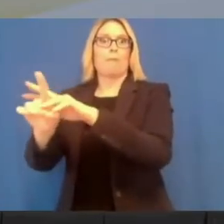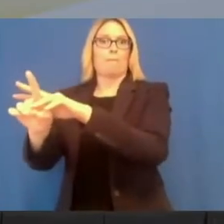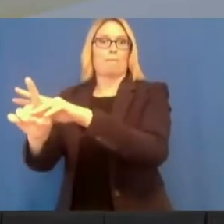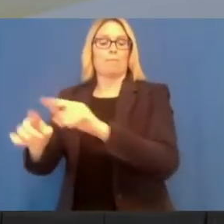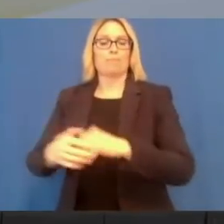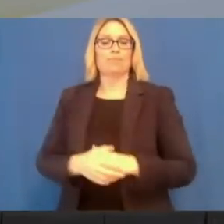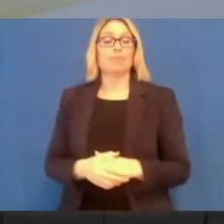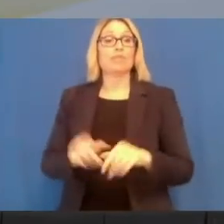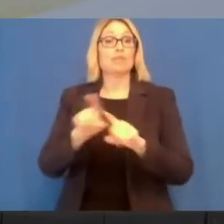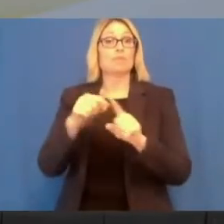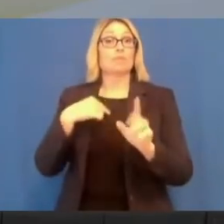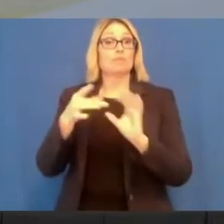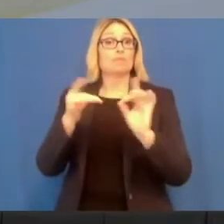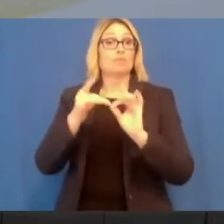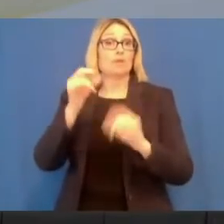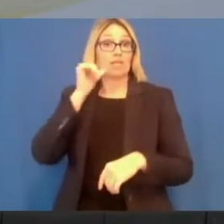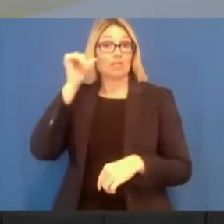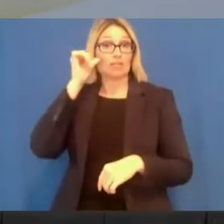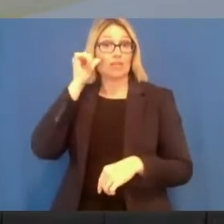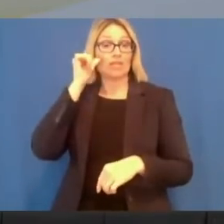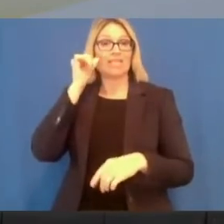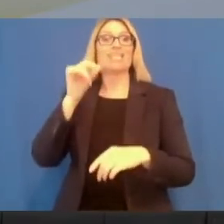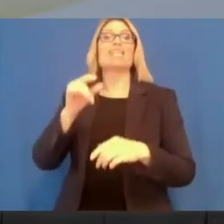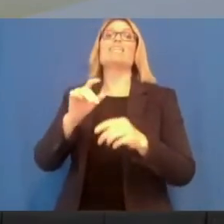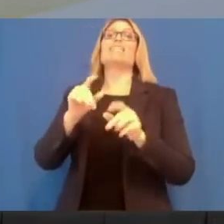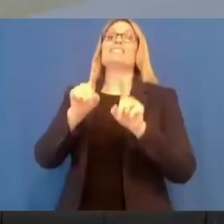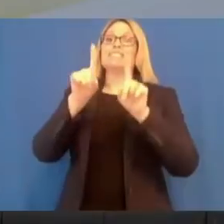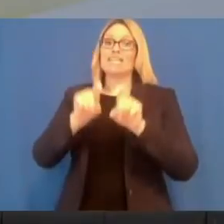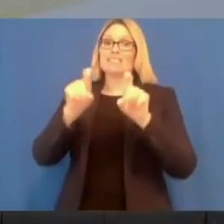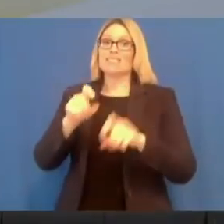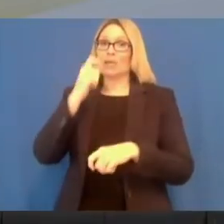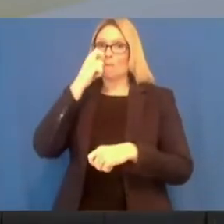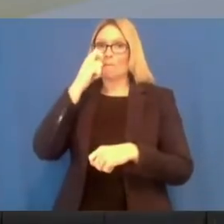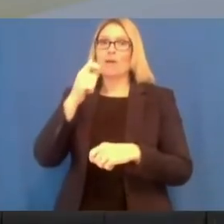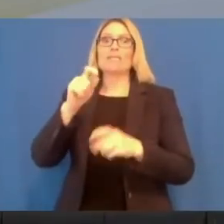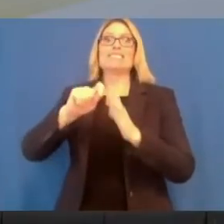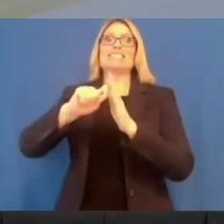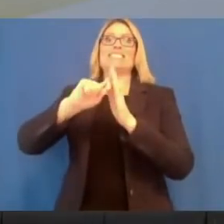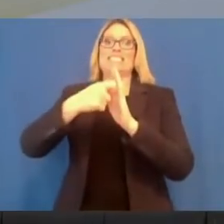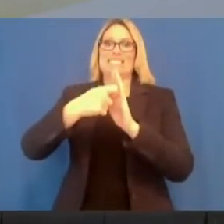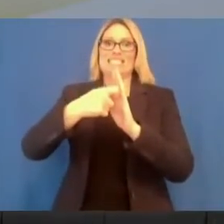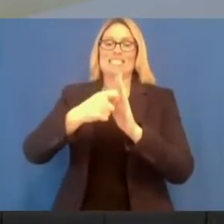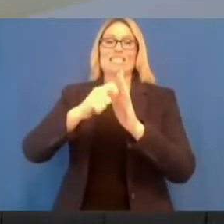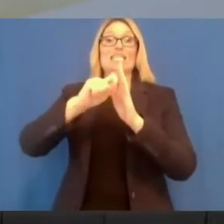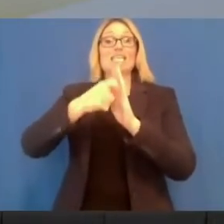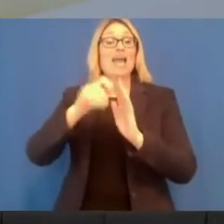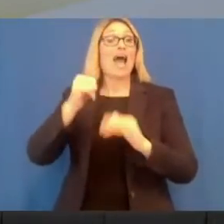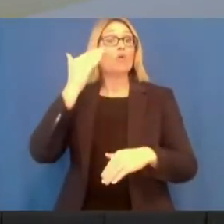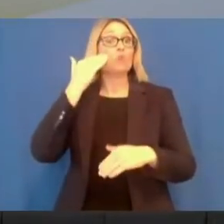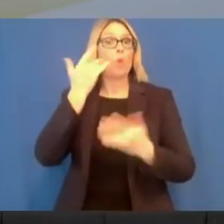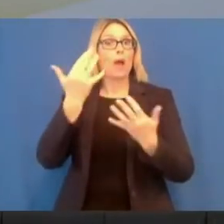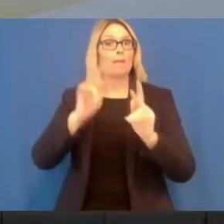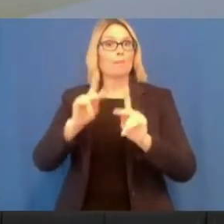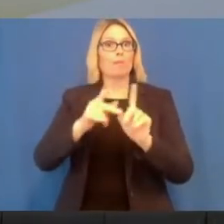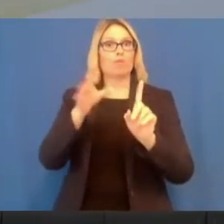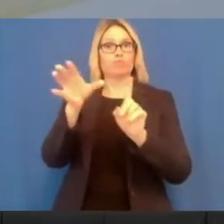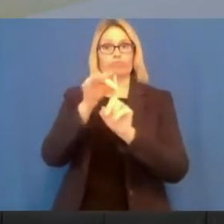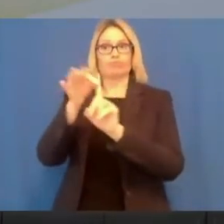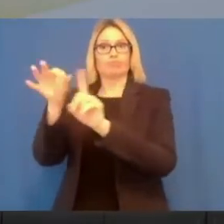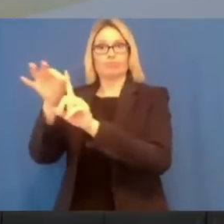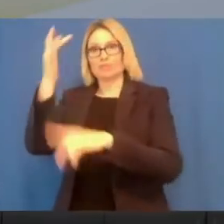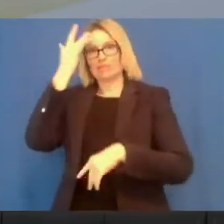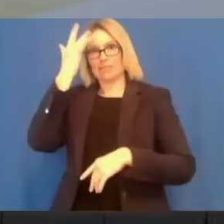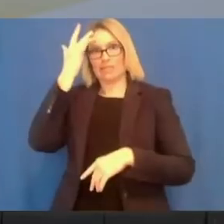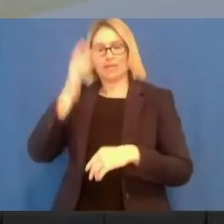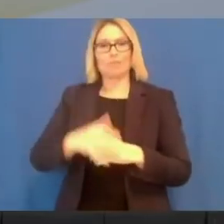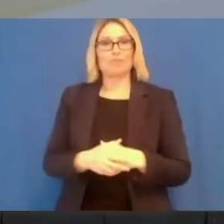mentioned yesterday, testing is the key to identifying how much COVID-19 is circulating in our province. Testing people both